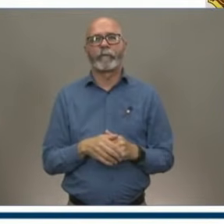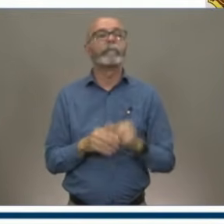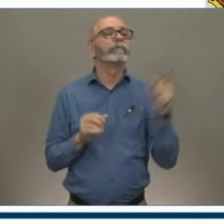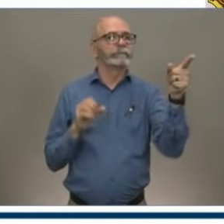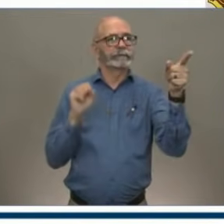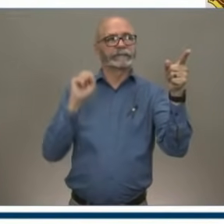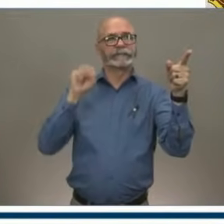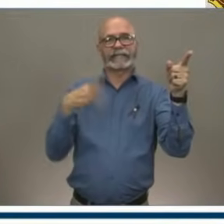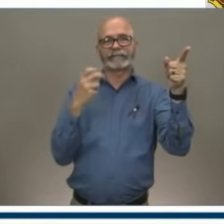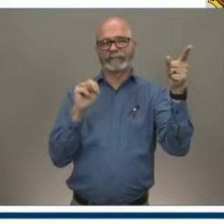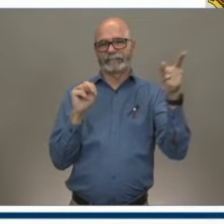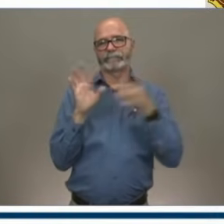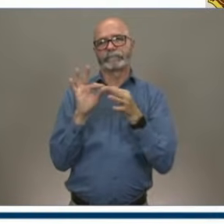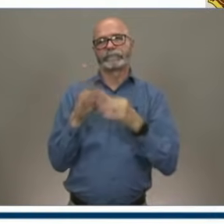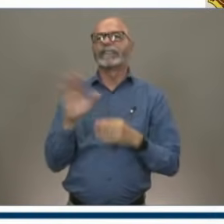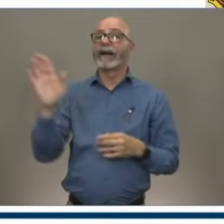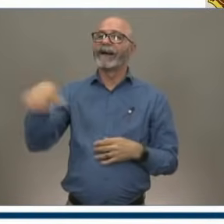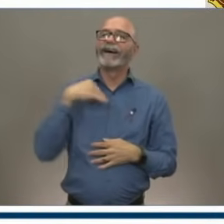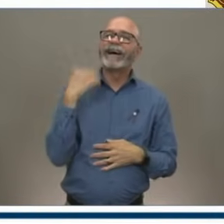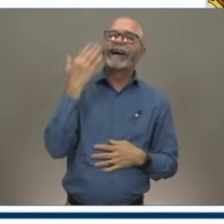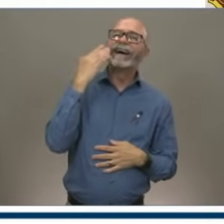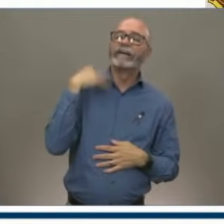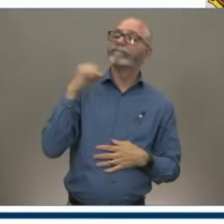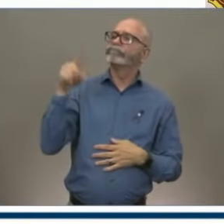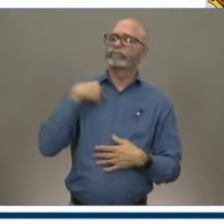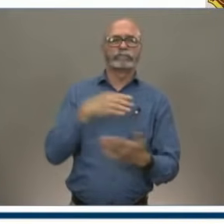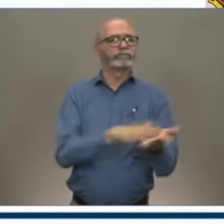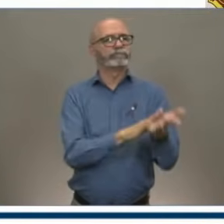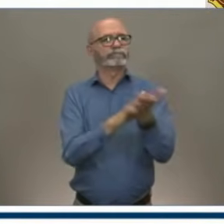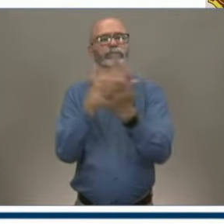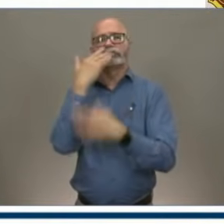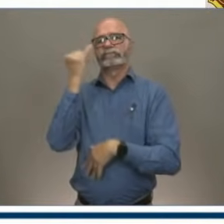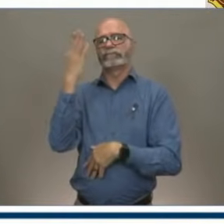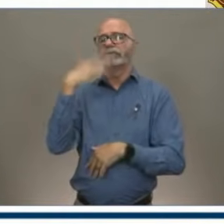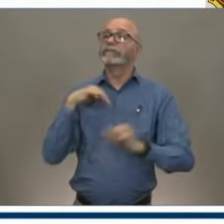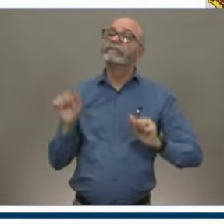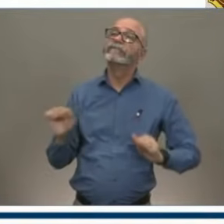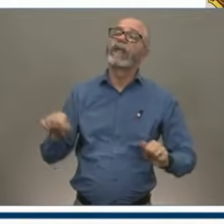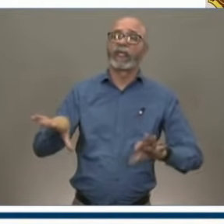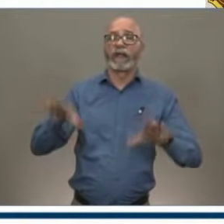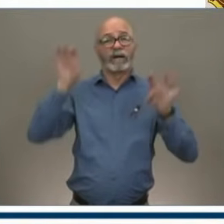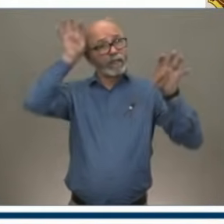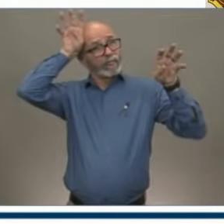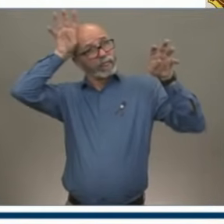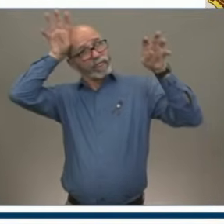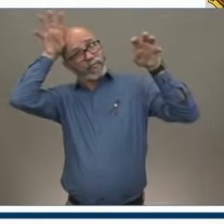out to all the custodial staff across our province who have continued to work in our schools,